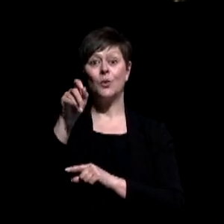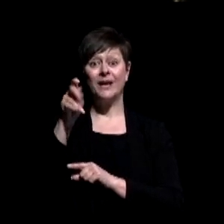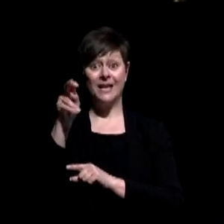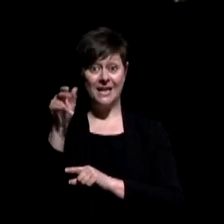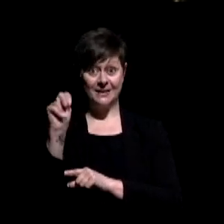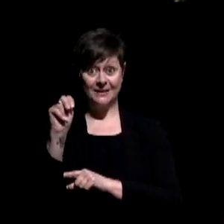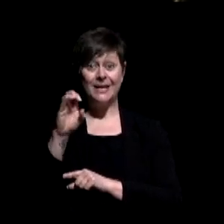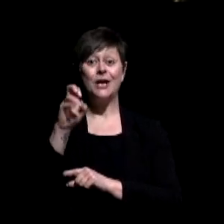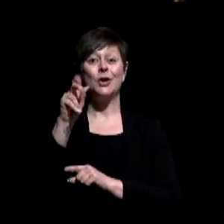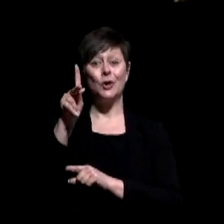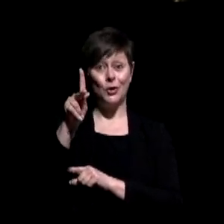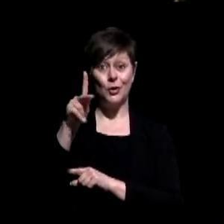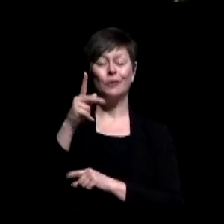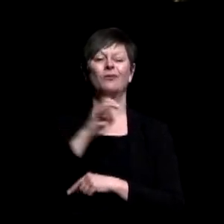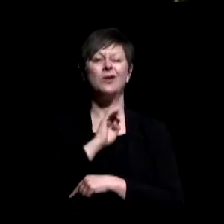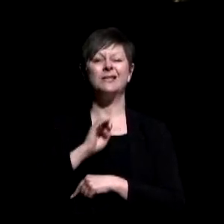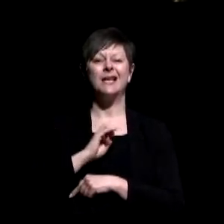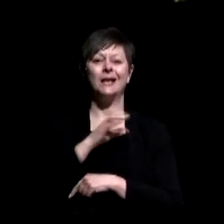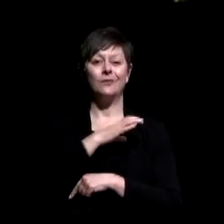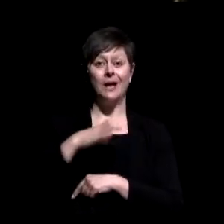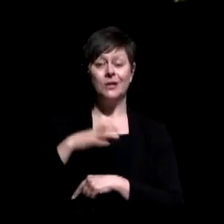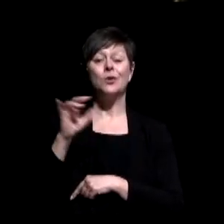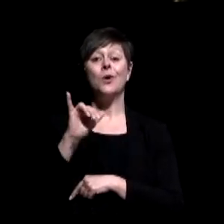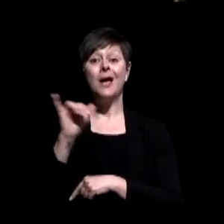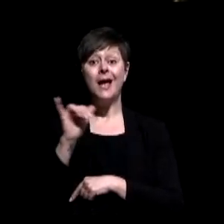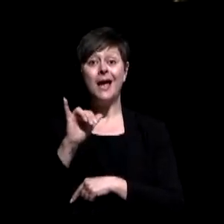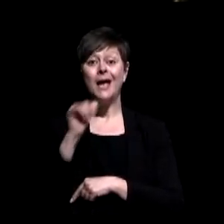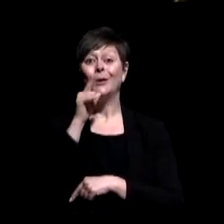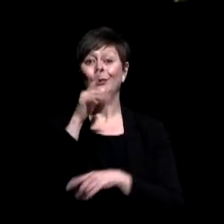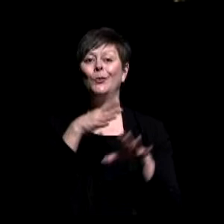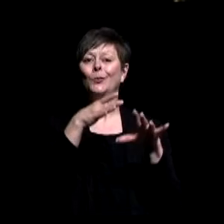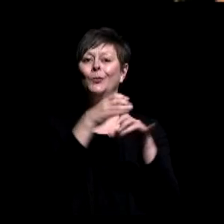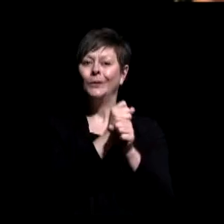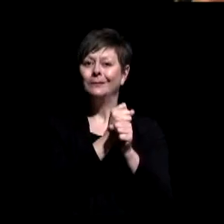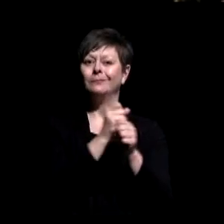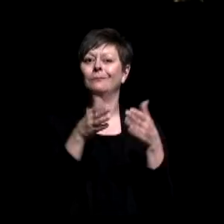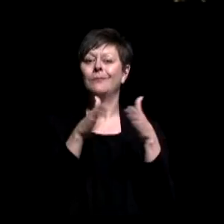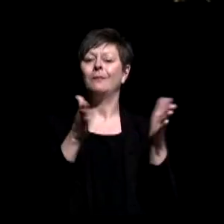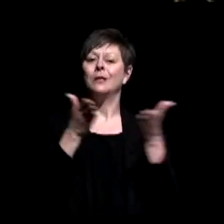Council, and the recipients of the Public Service Award of Excellence.